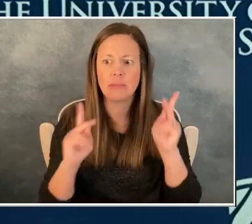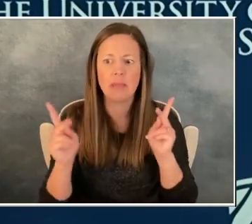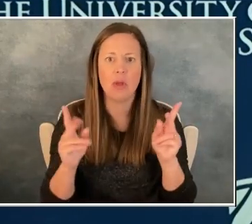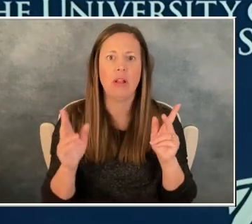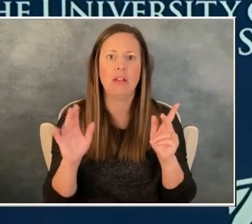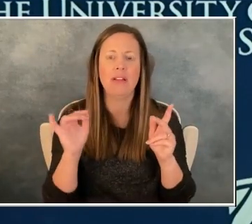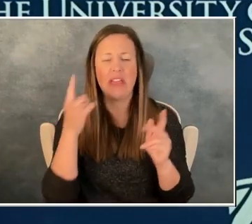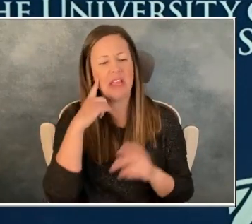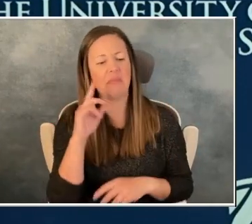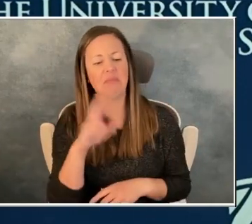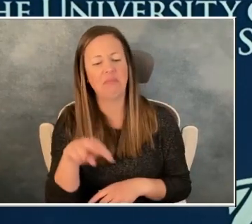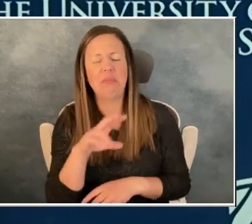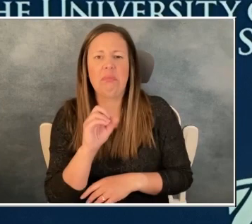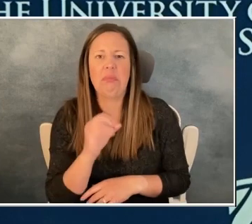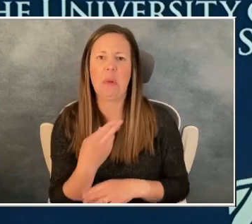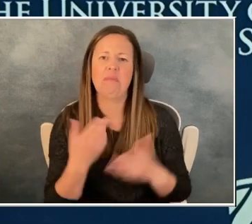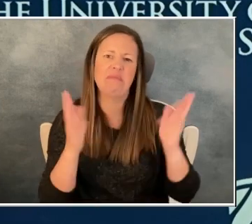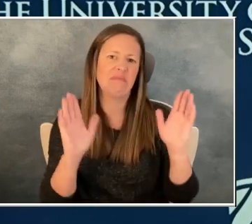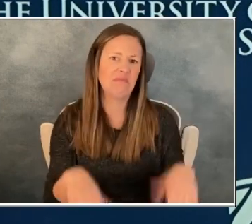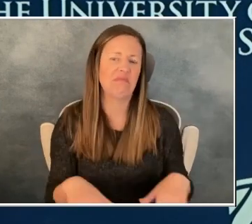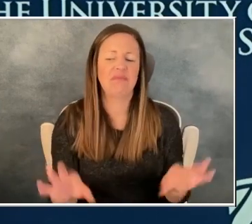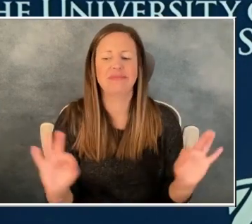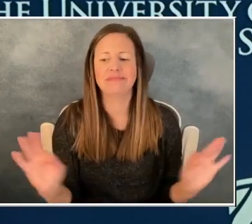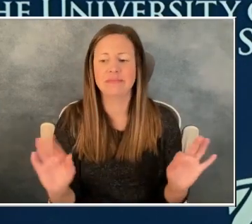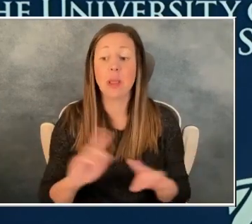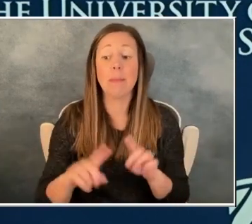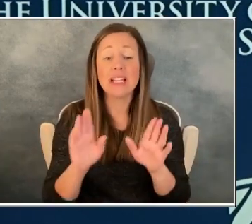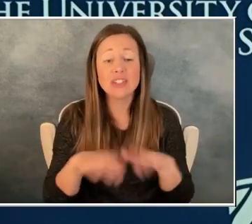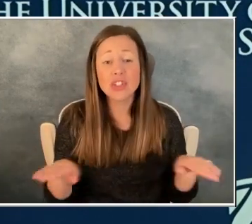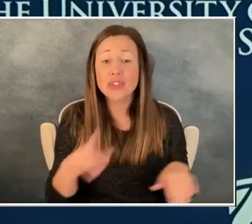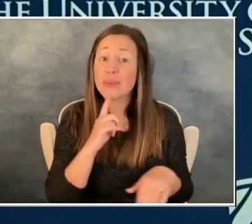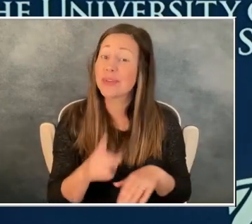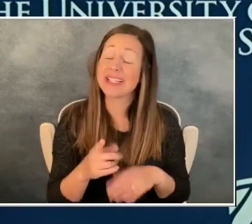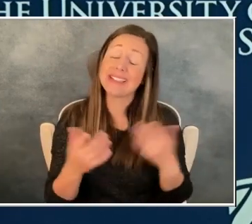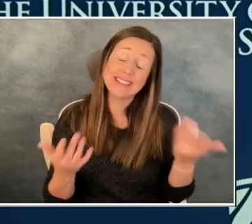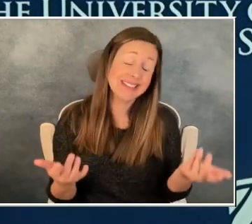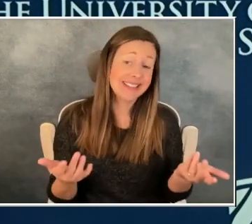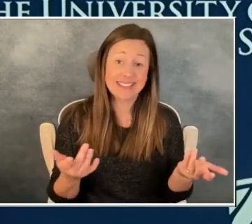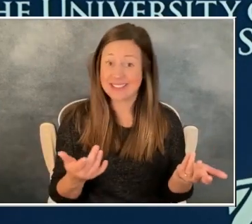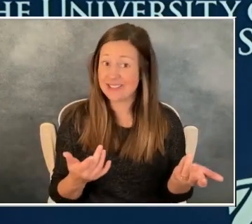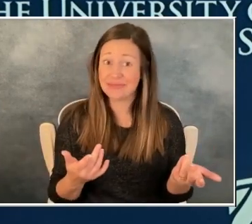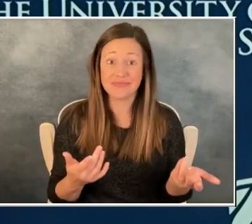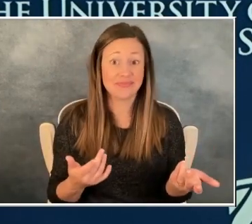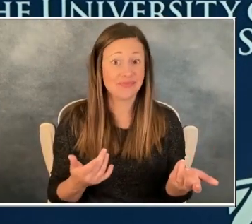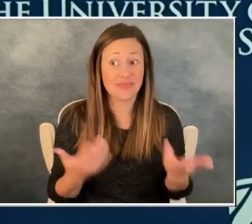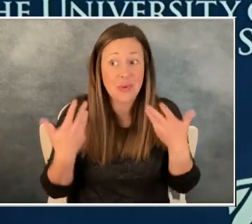But children, they're in their own world. They as